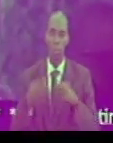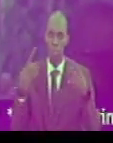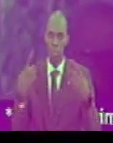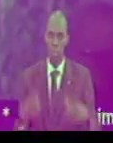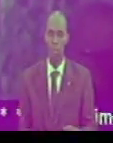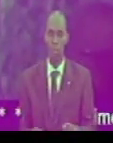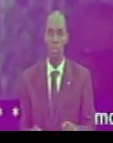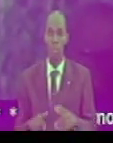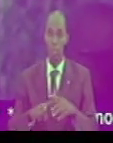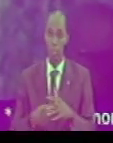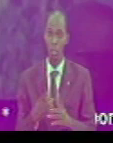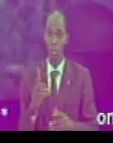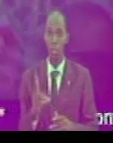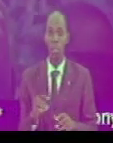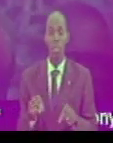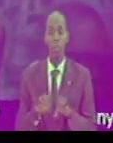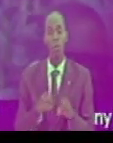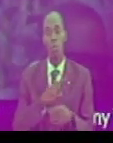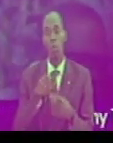disturbing me.